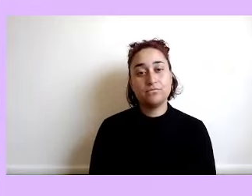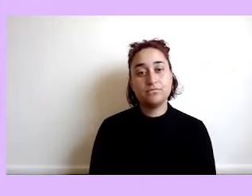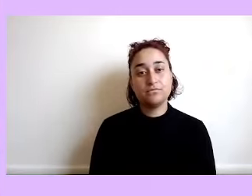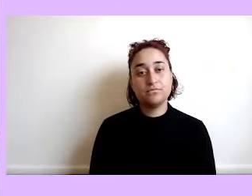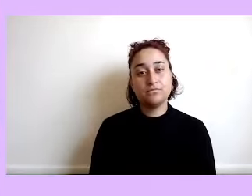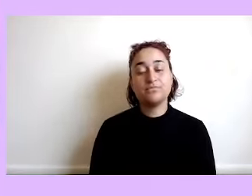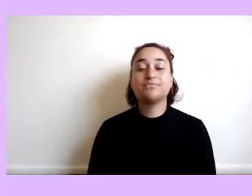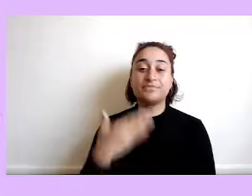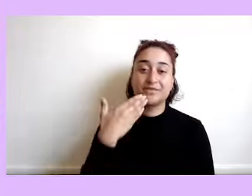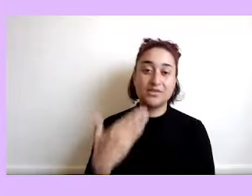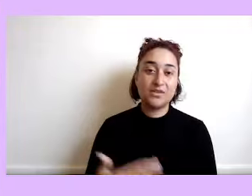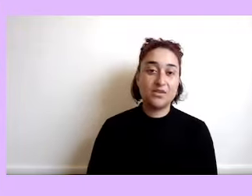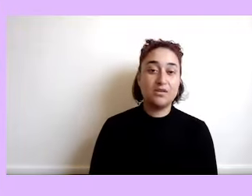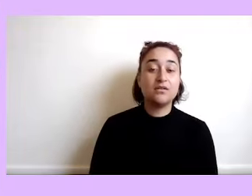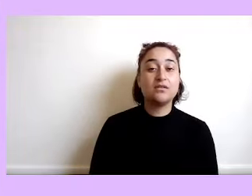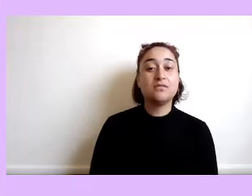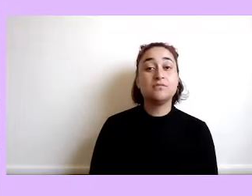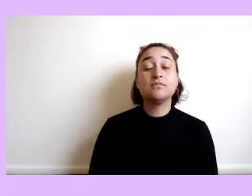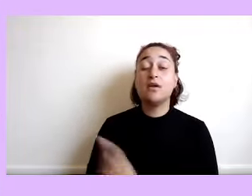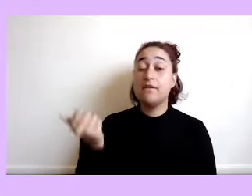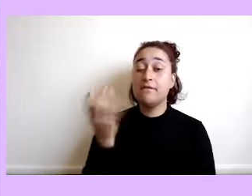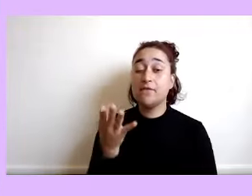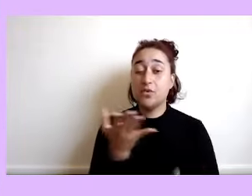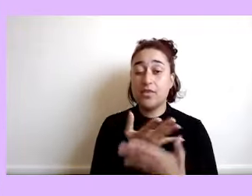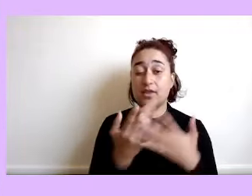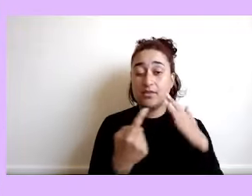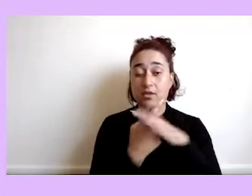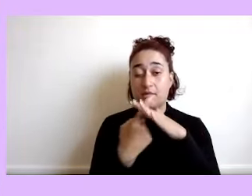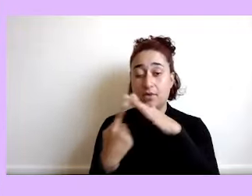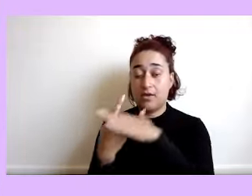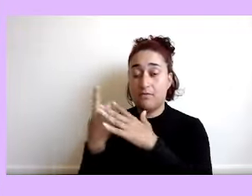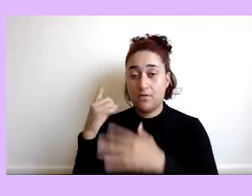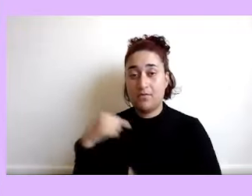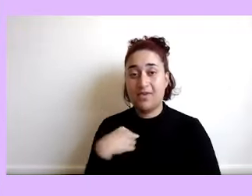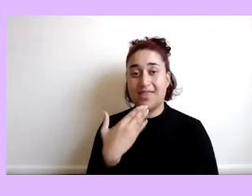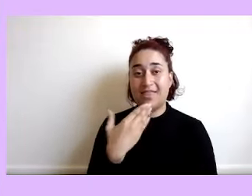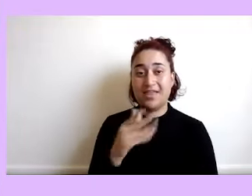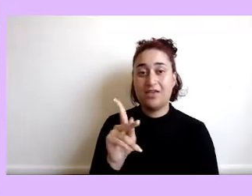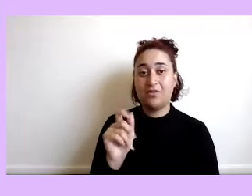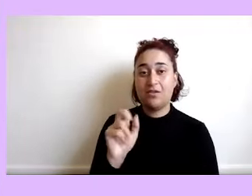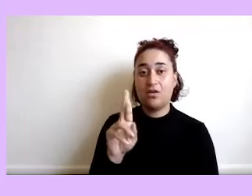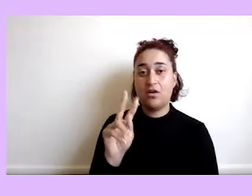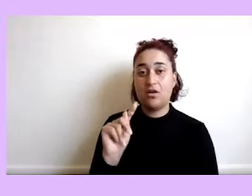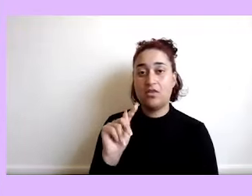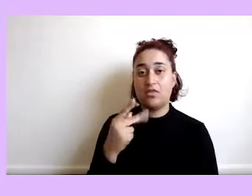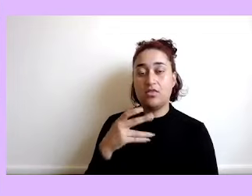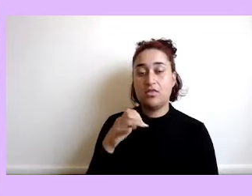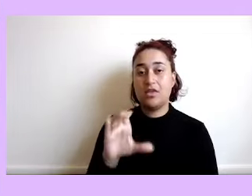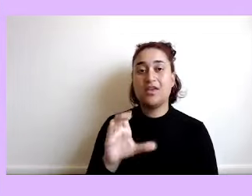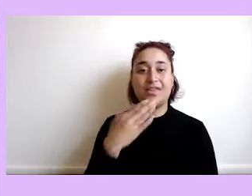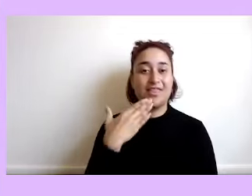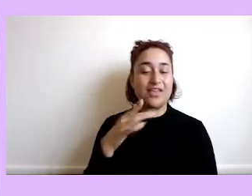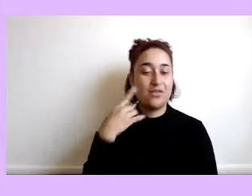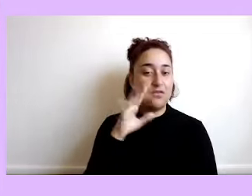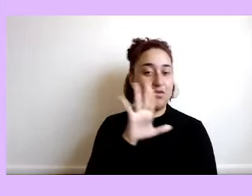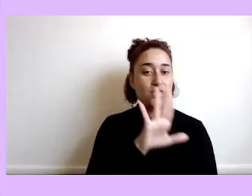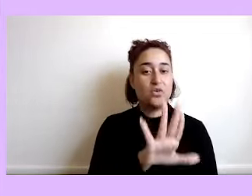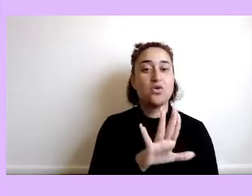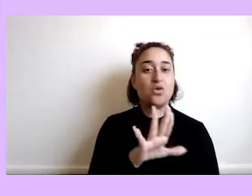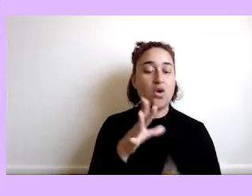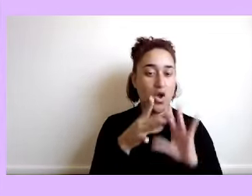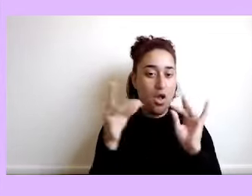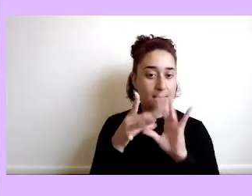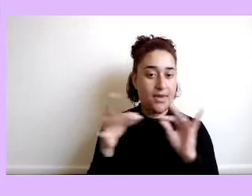Thank you. So a few things are coming up. Thank you, Karthik. Thank you for your comments. Just like the role of the public